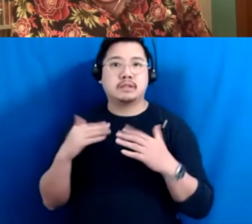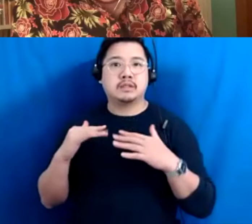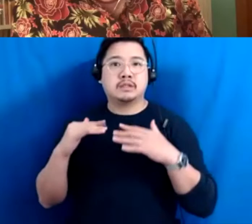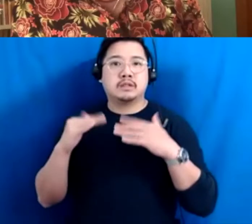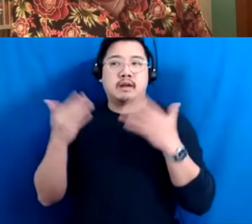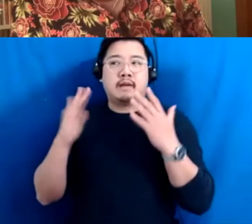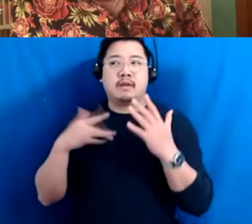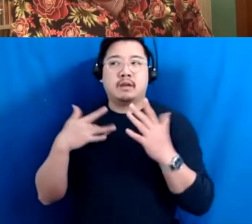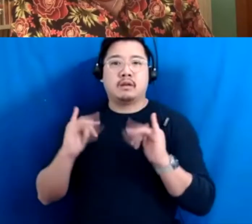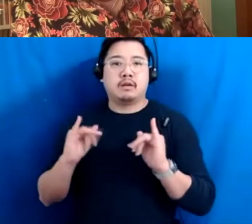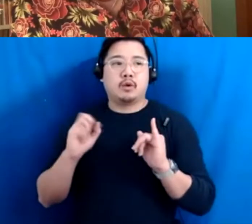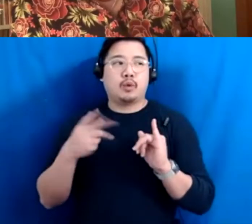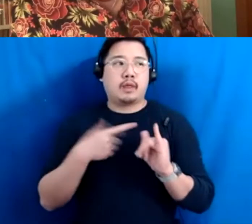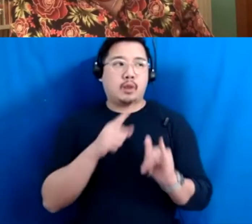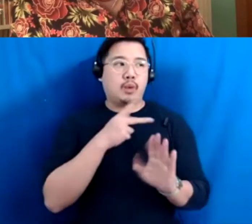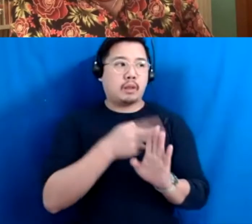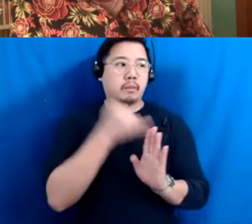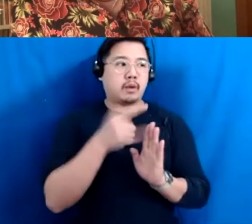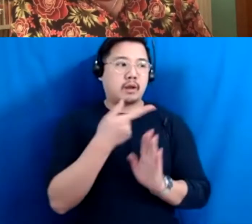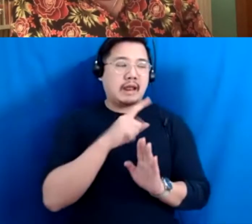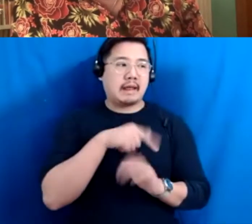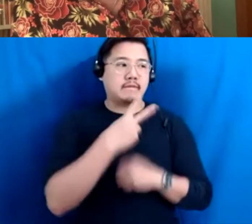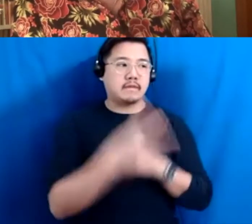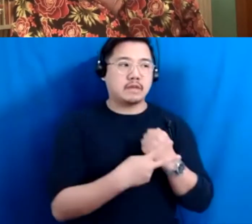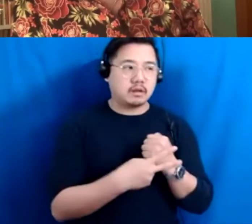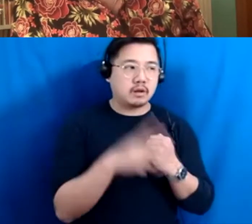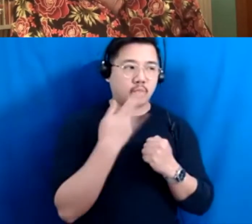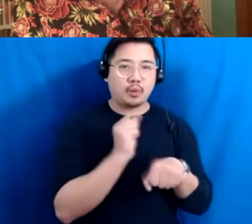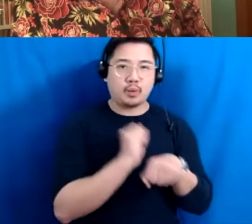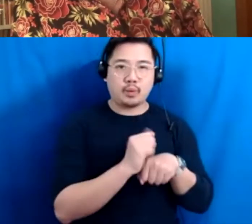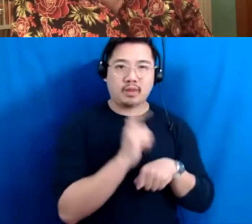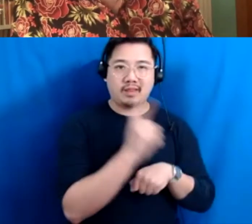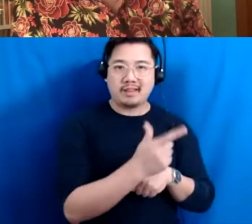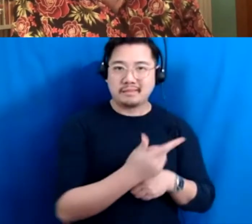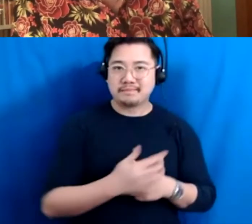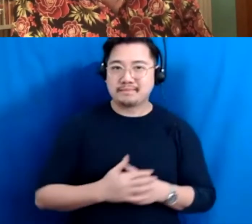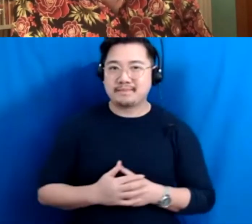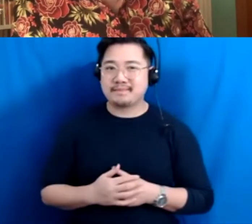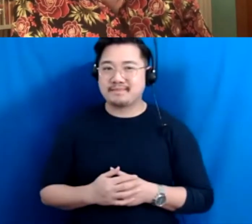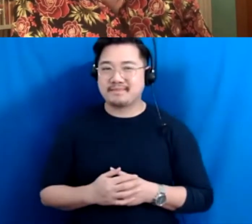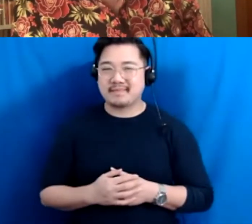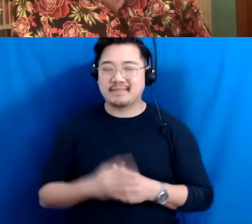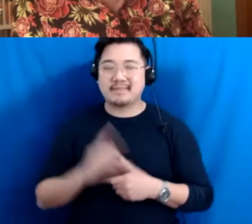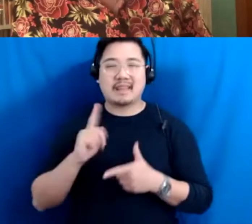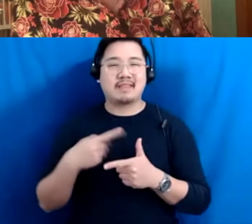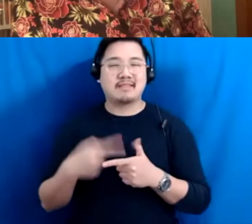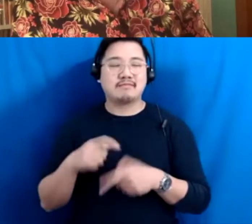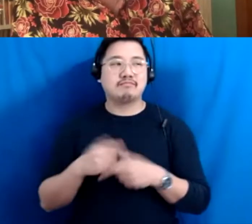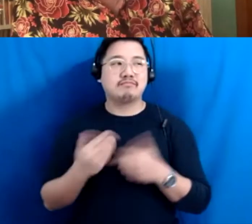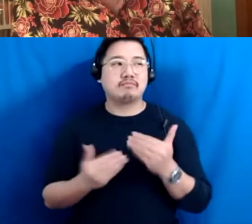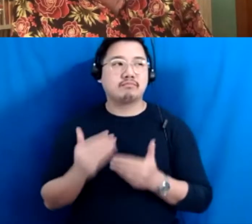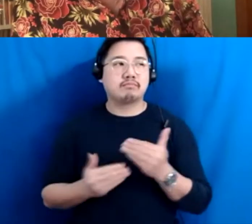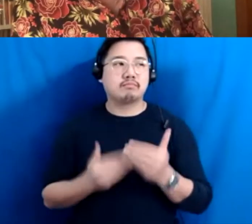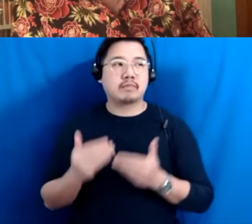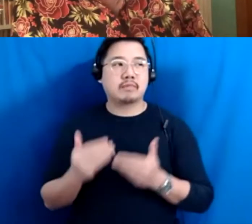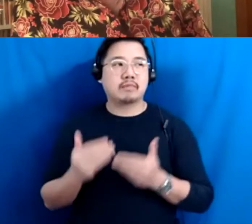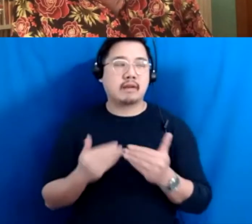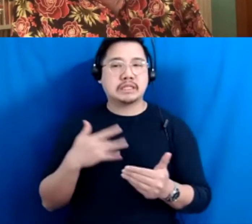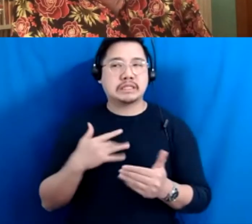work out. And then um, and then after a while, I just thought, if you don't finish